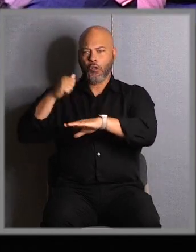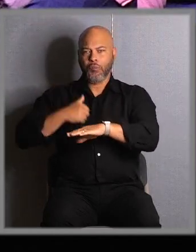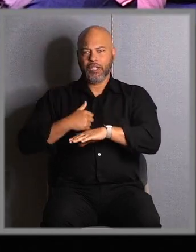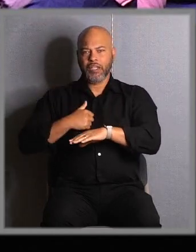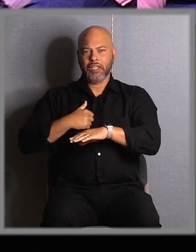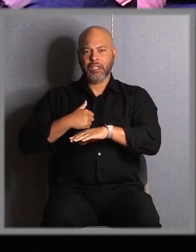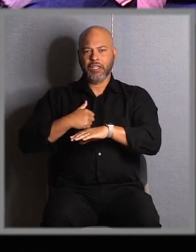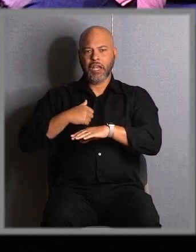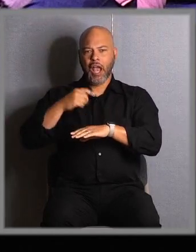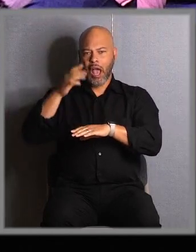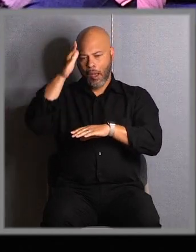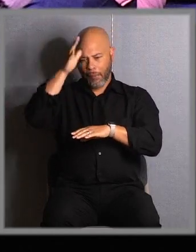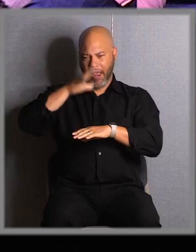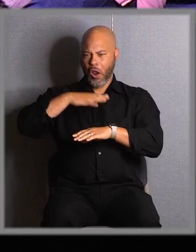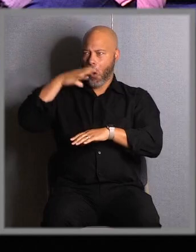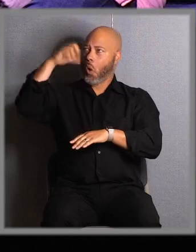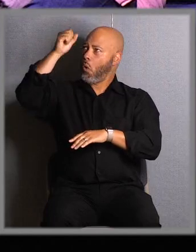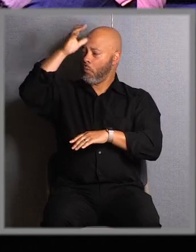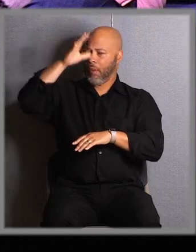boss,